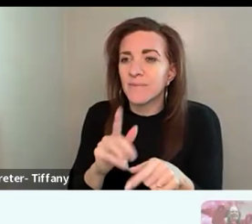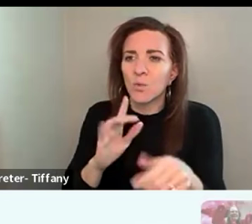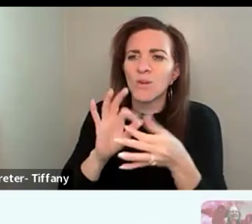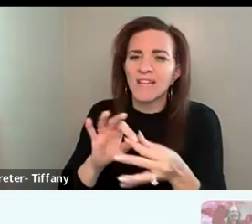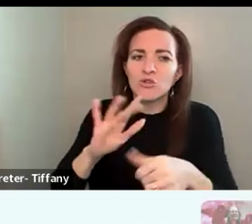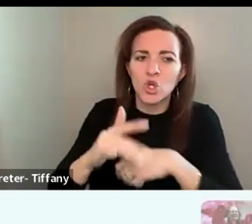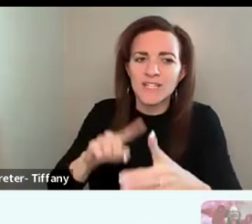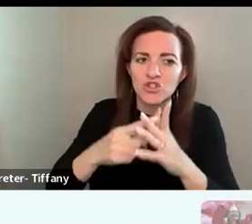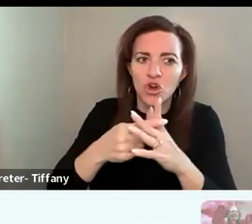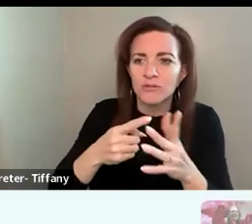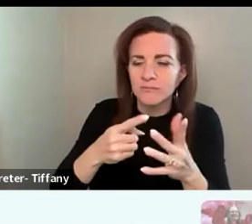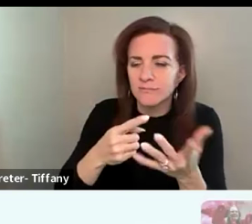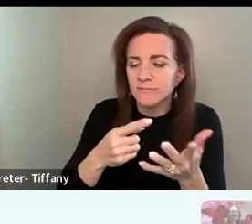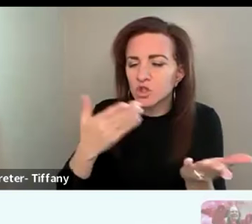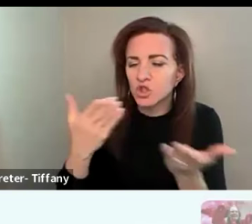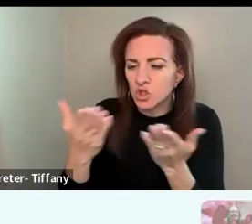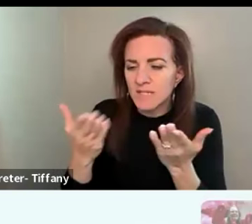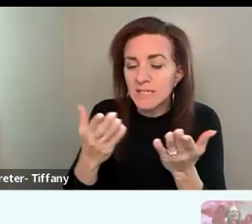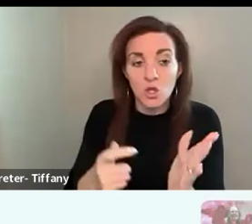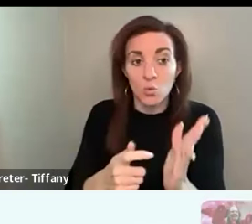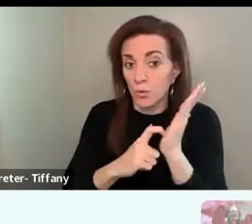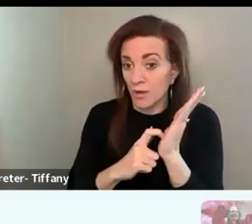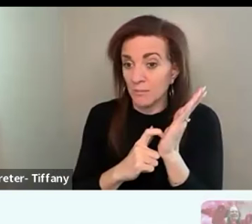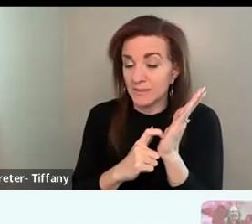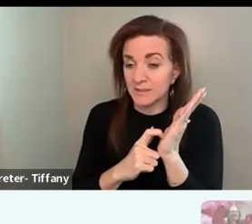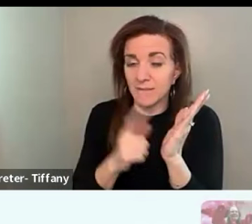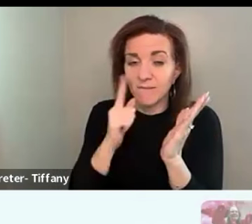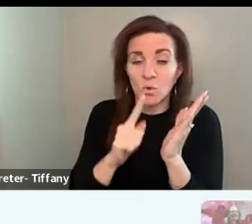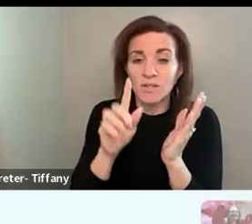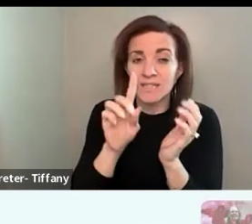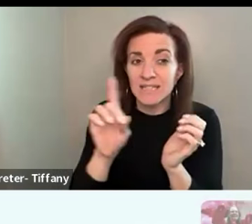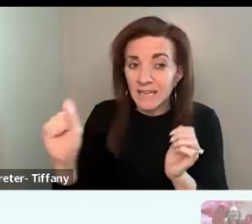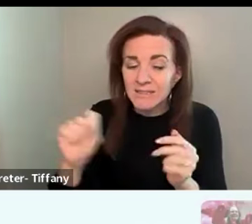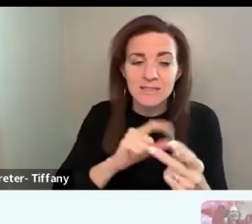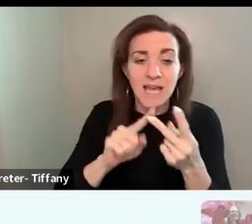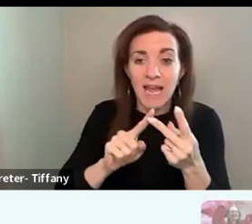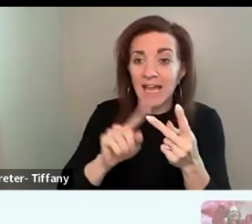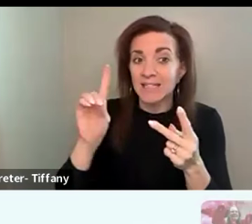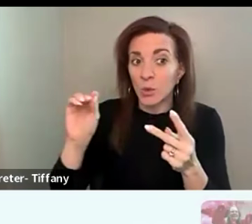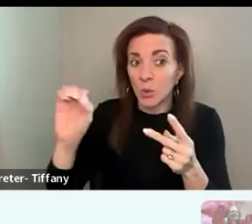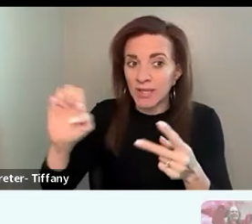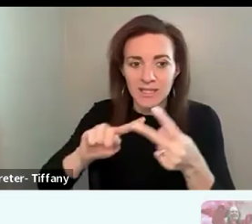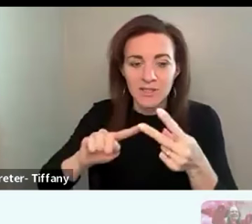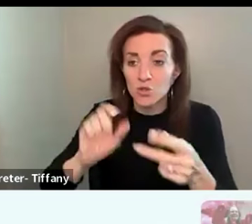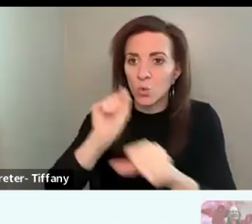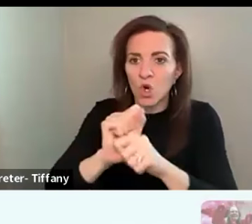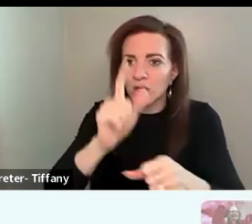some requirements of Department of Developmental Services and Department of Education to work collaboratively together, and they are striking